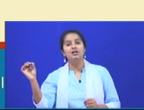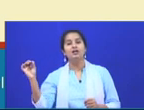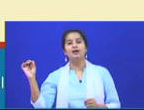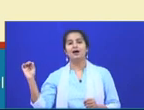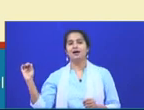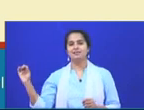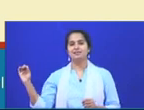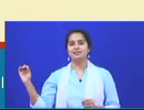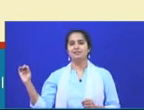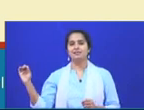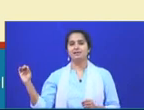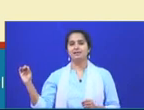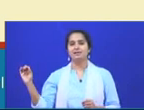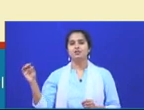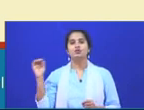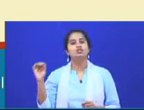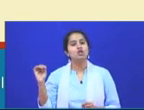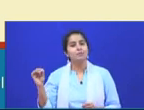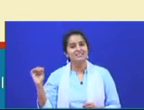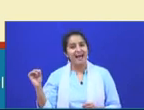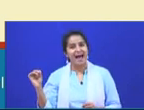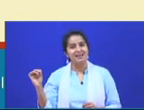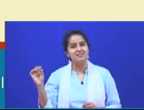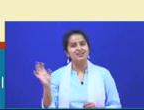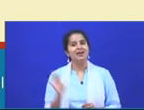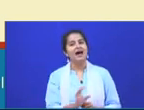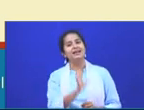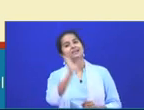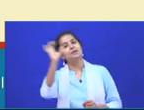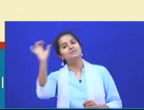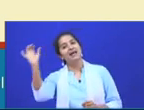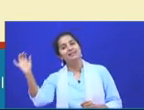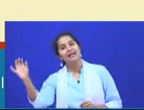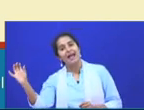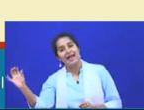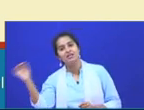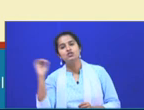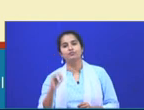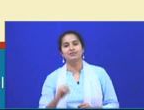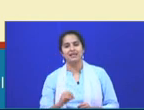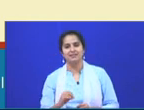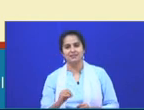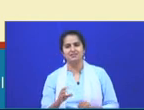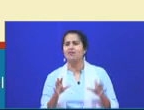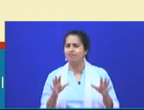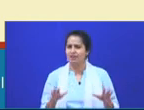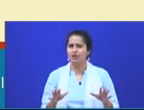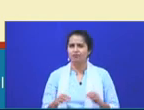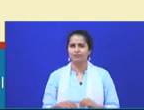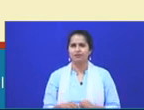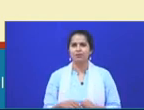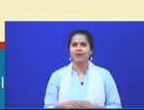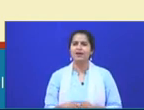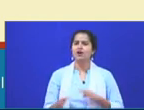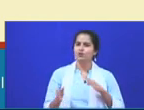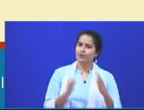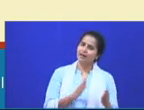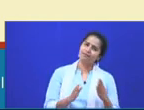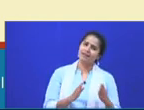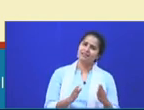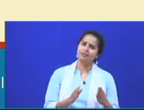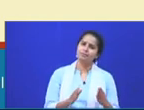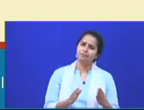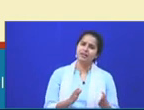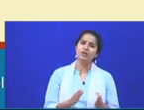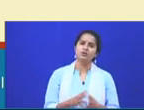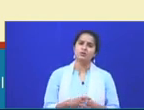cha asti. So the cha means and it comes at the end of the sentence very often. Okay, you can